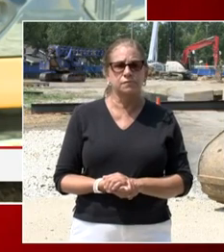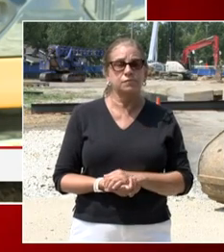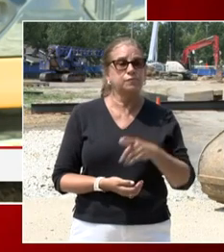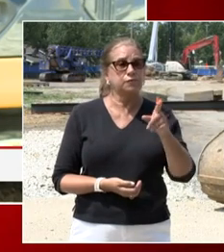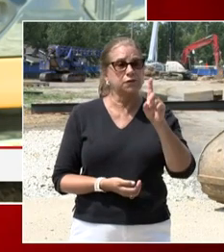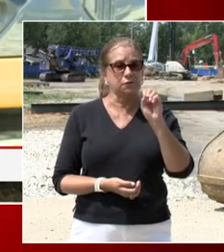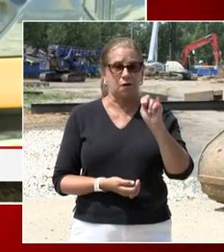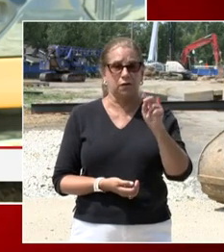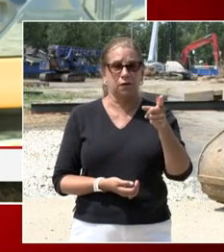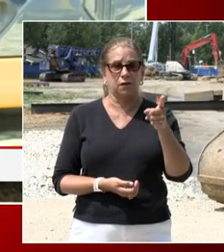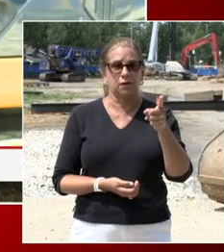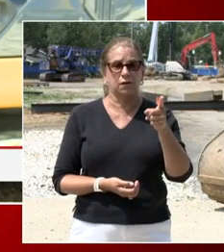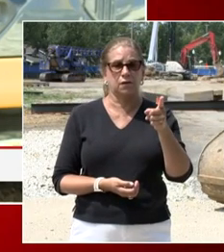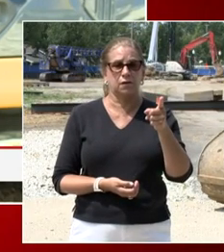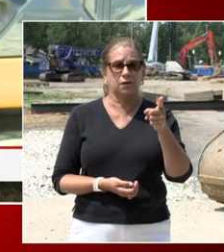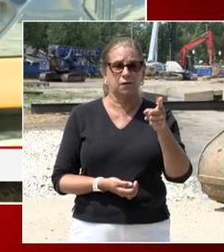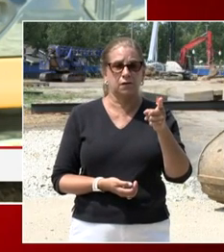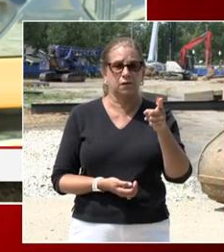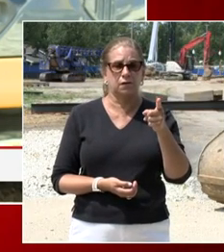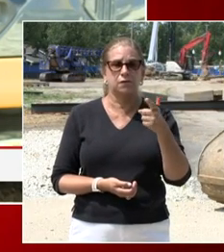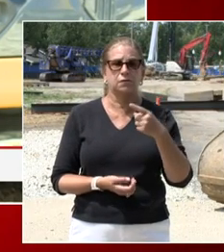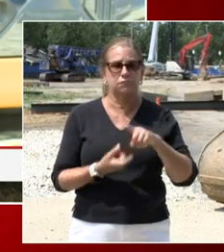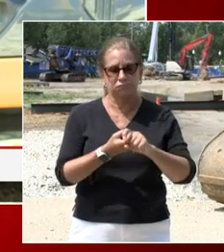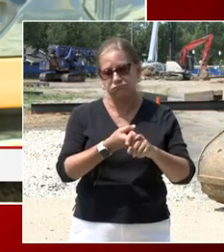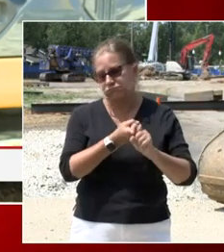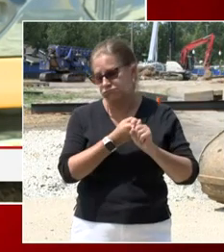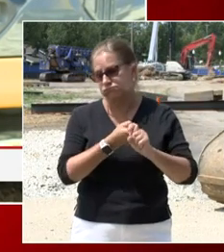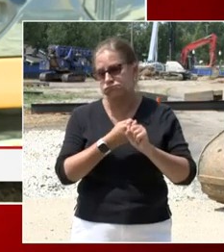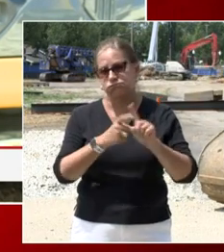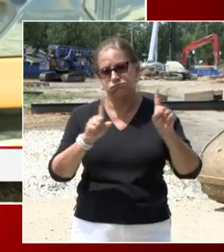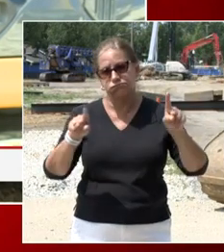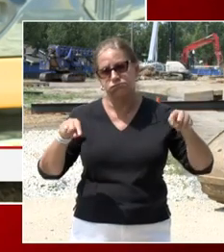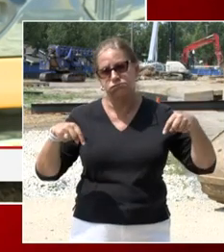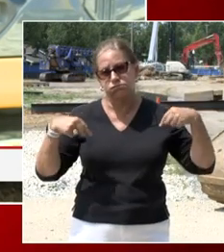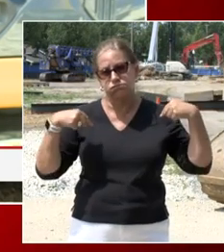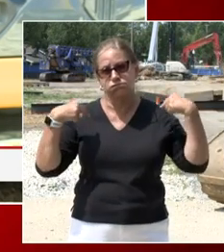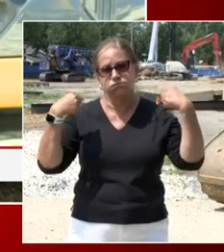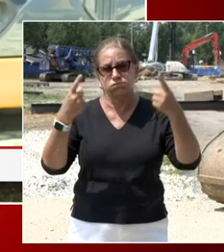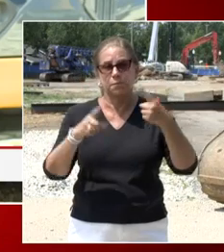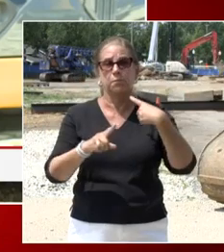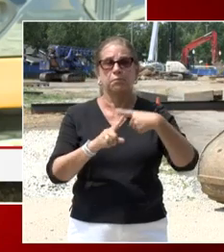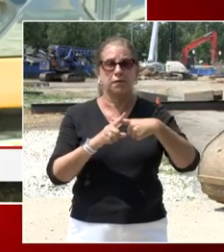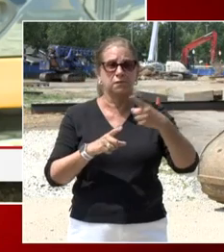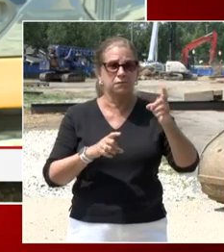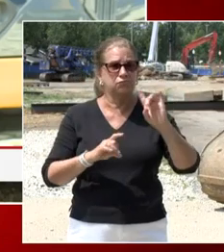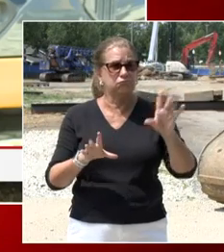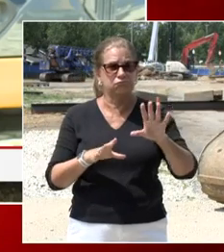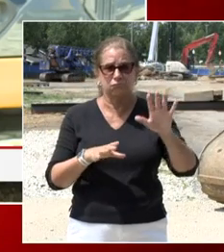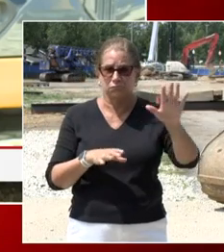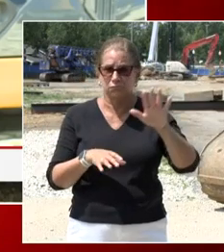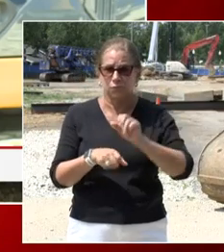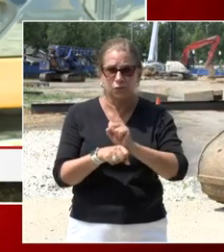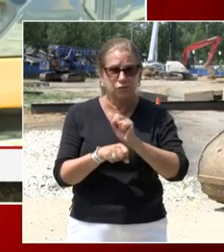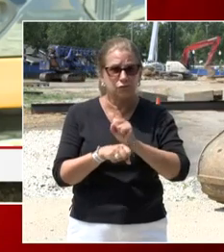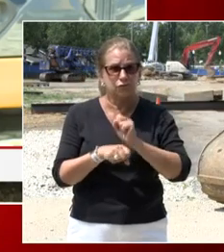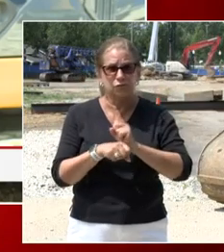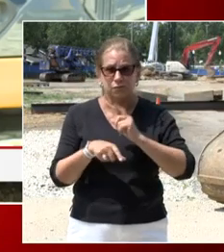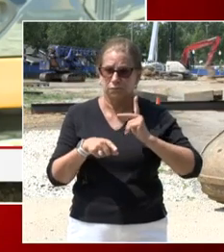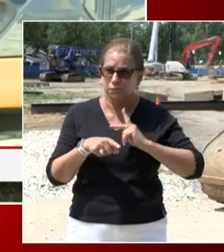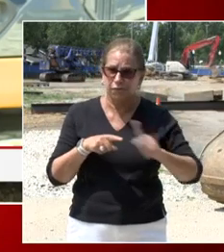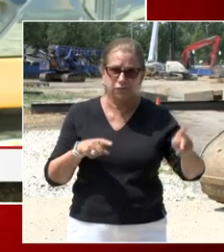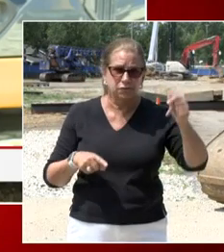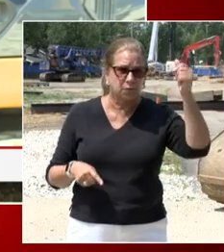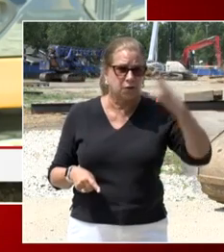a longtime friend, and what a wonderful professional he has been to bring